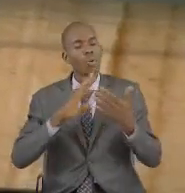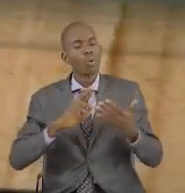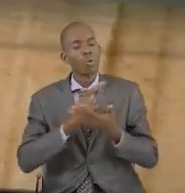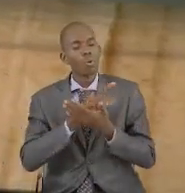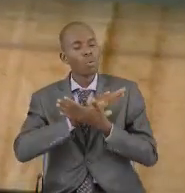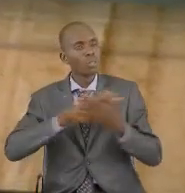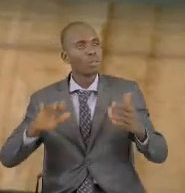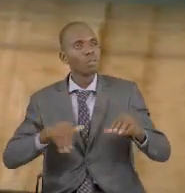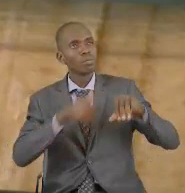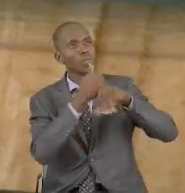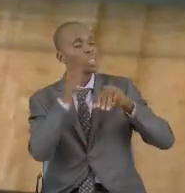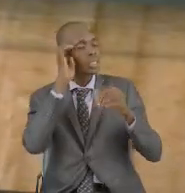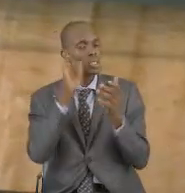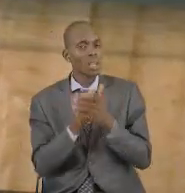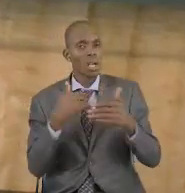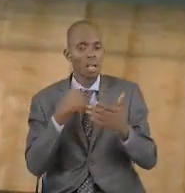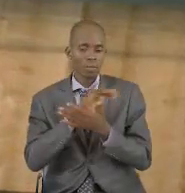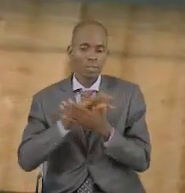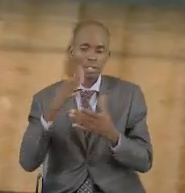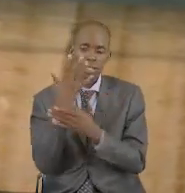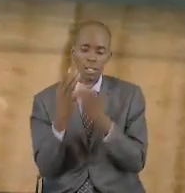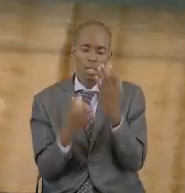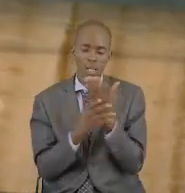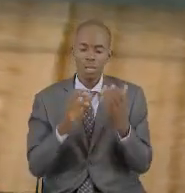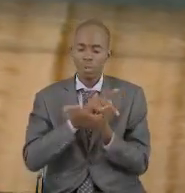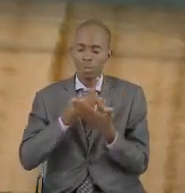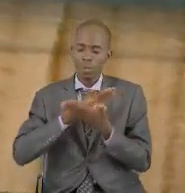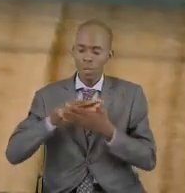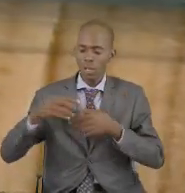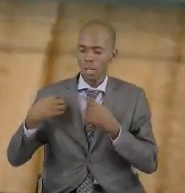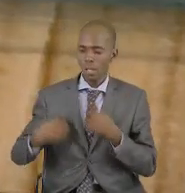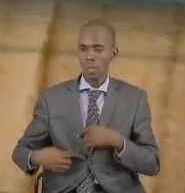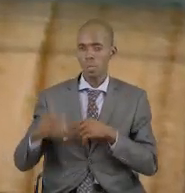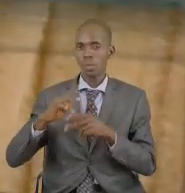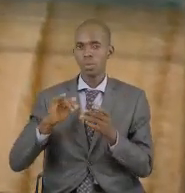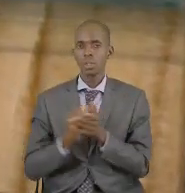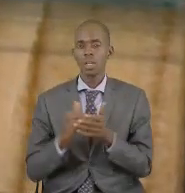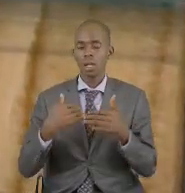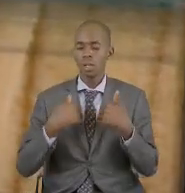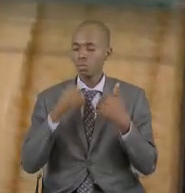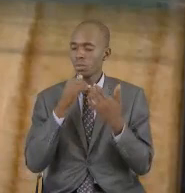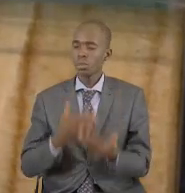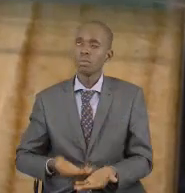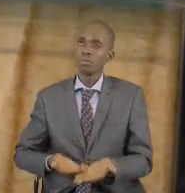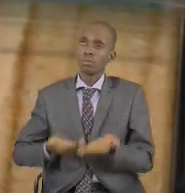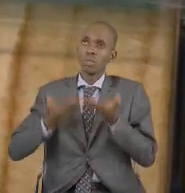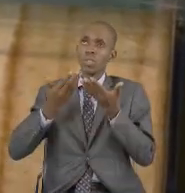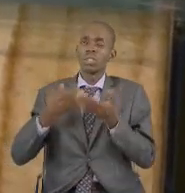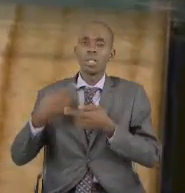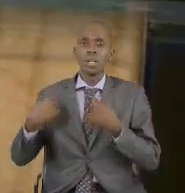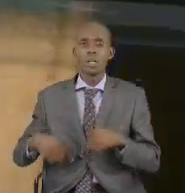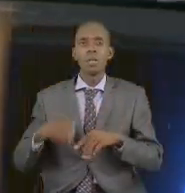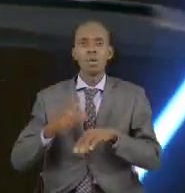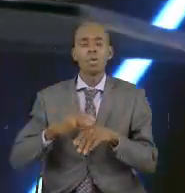clean hands and a pure heart, those who have not lifted up their hearts unto vanity or